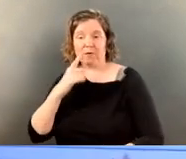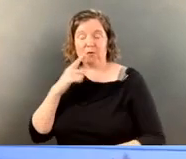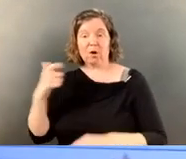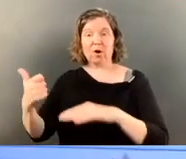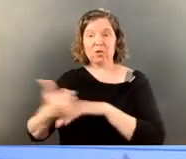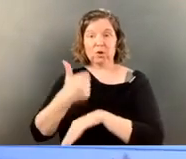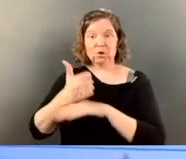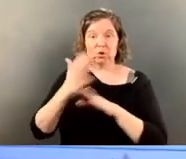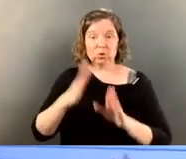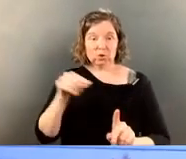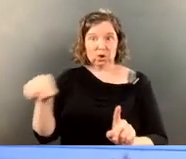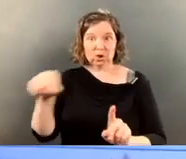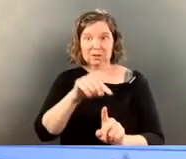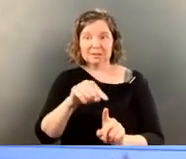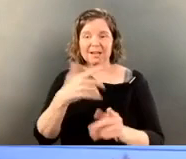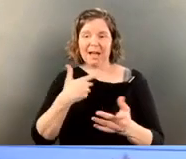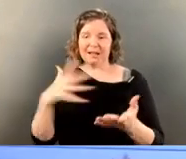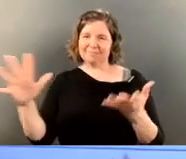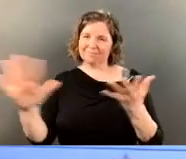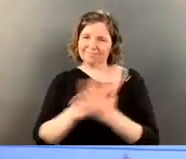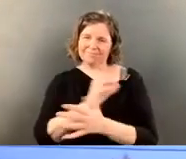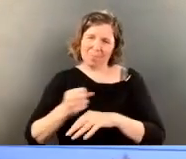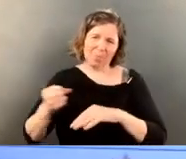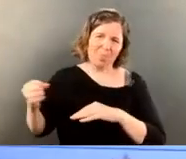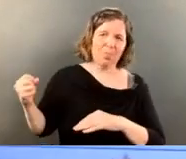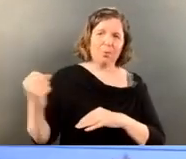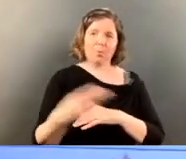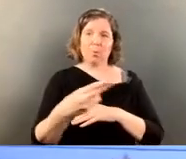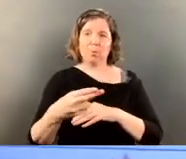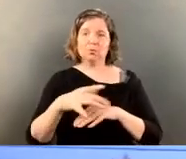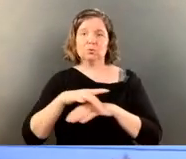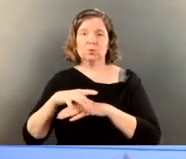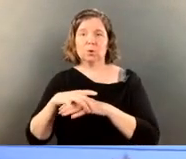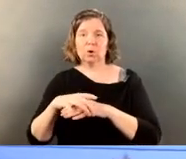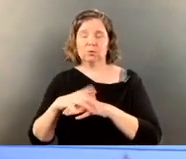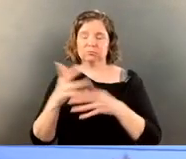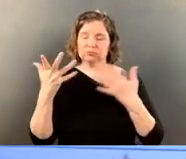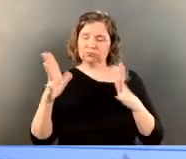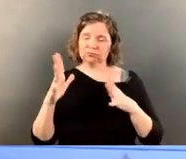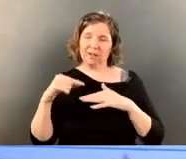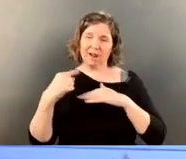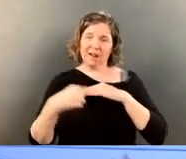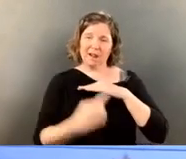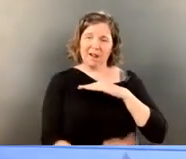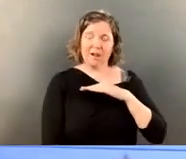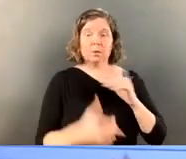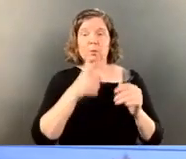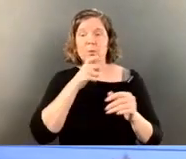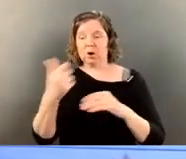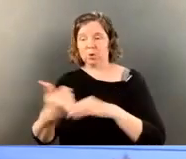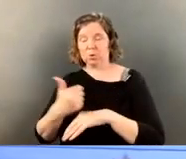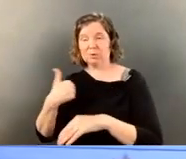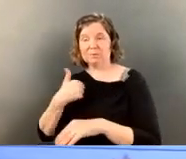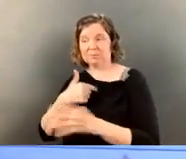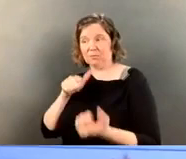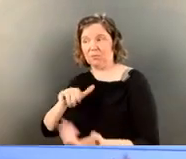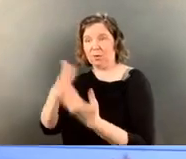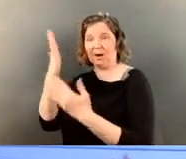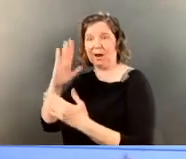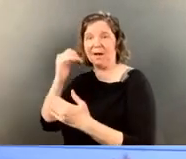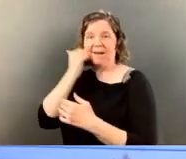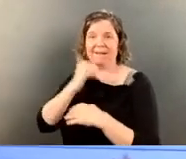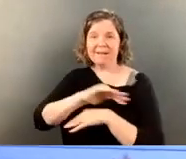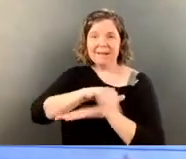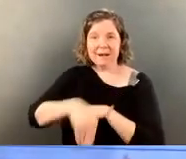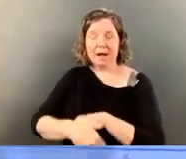accuser of our brothers and sisters has been thrown down to earth. The one who accuses them before our God day and night.